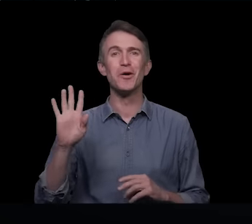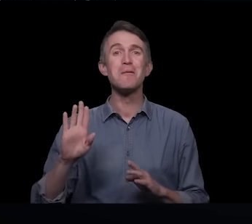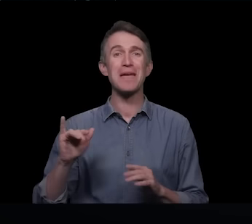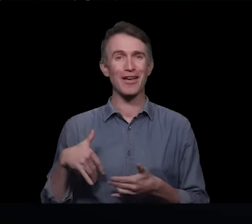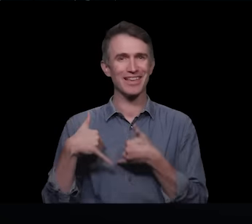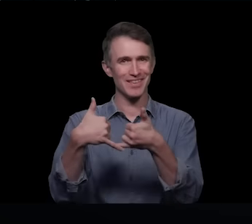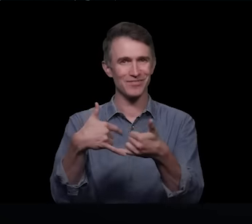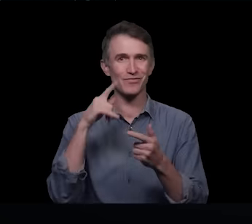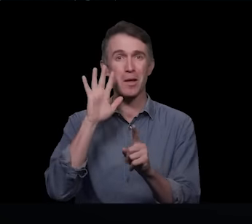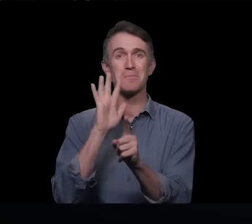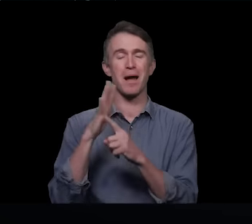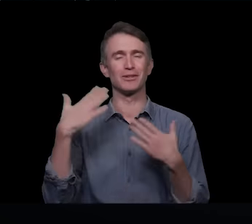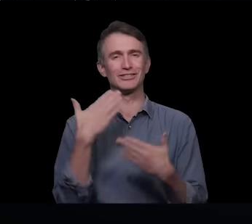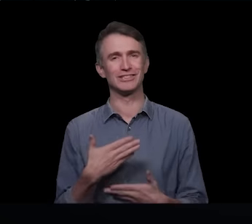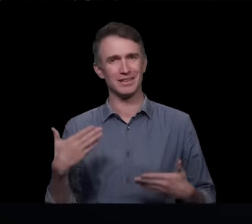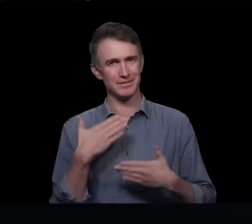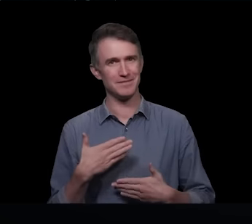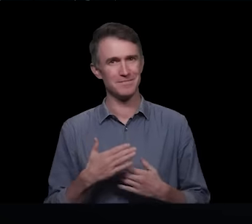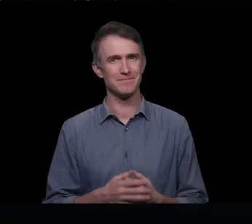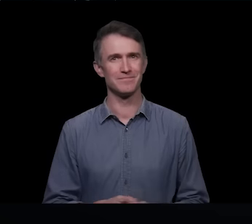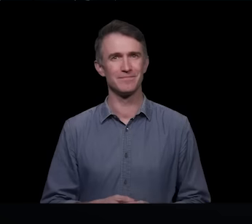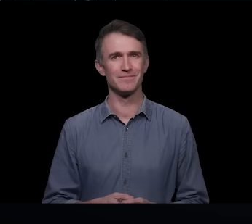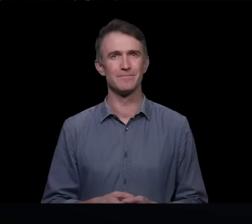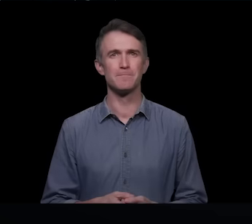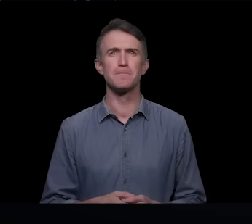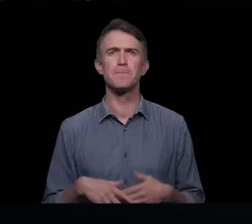2024 Gorrie Award for Popular Entertainment.